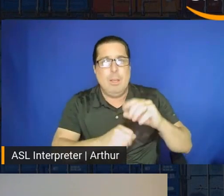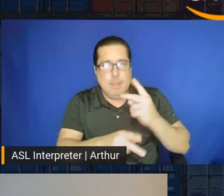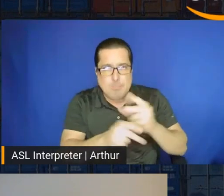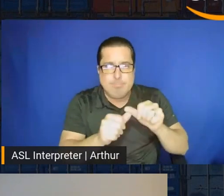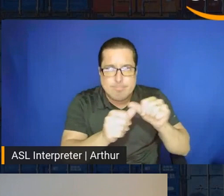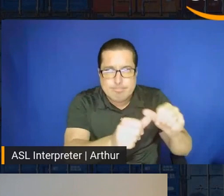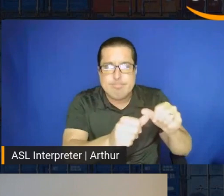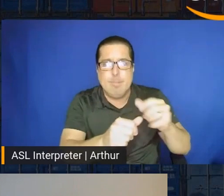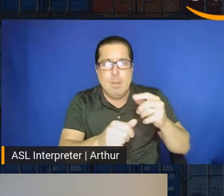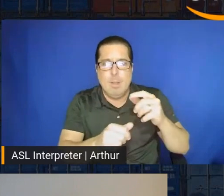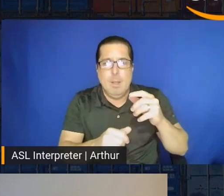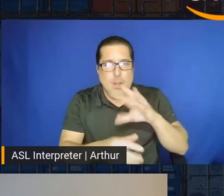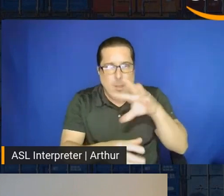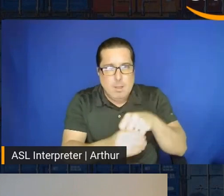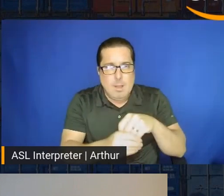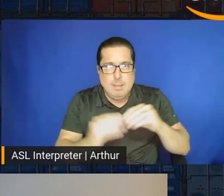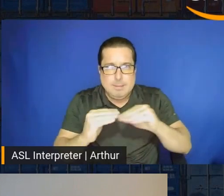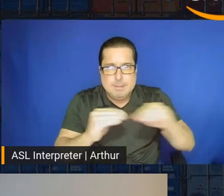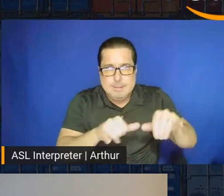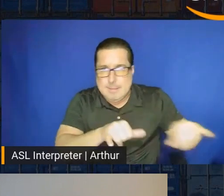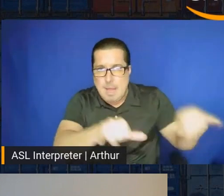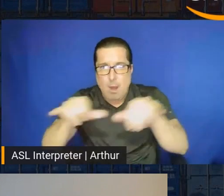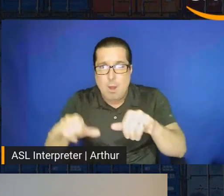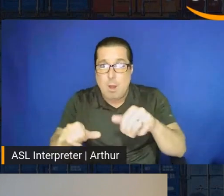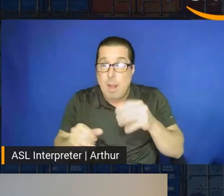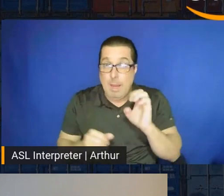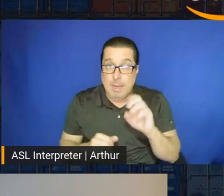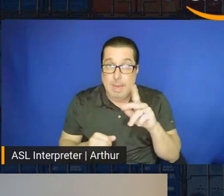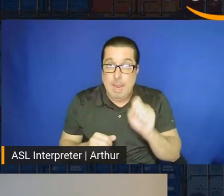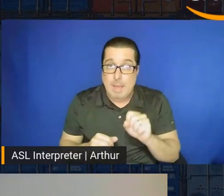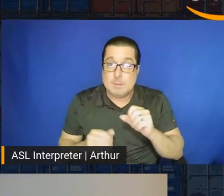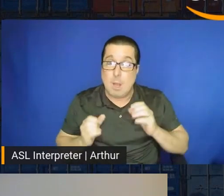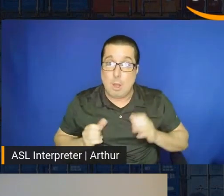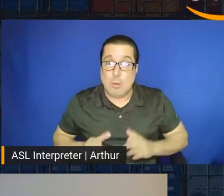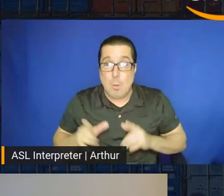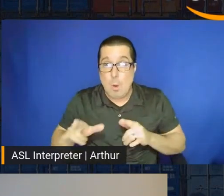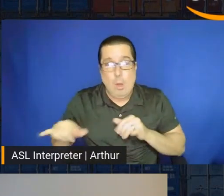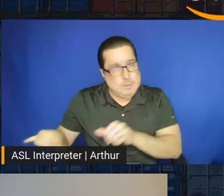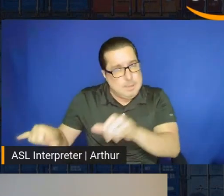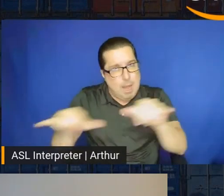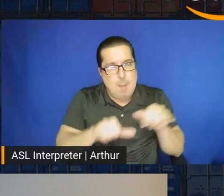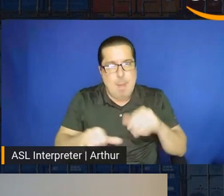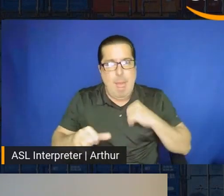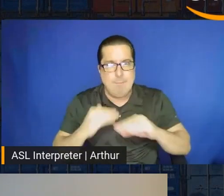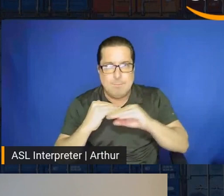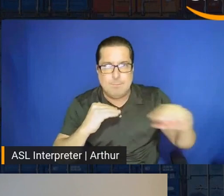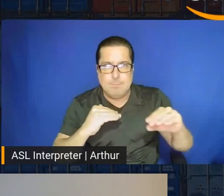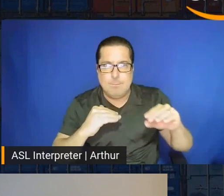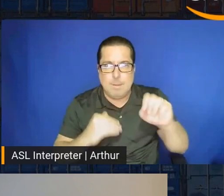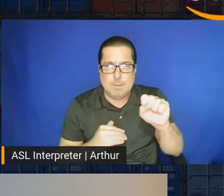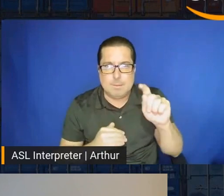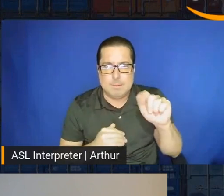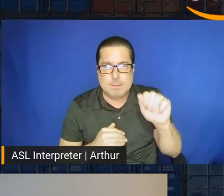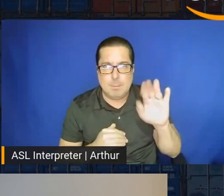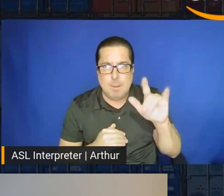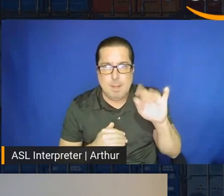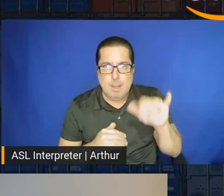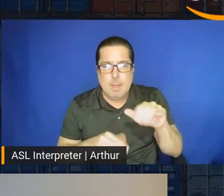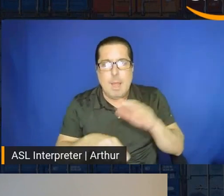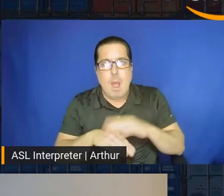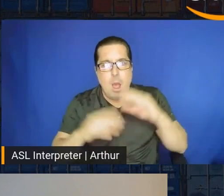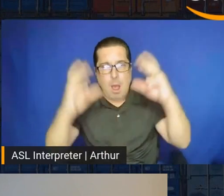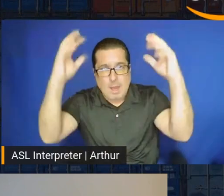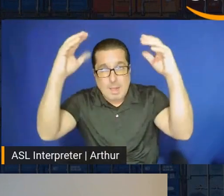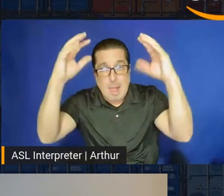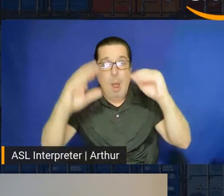that in. And our EKS Anywhere customers get all of those, the same operational stability that we give for EKS in the cloud, customers get on premises as